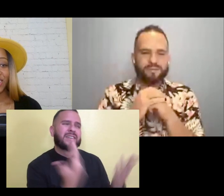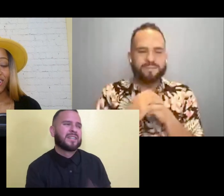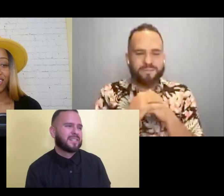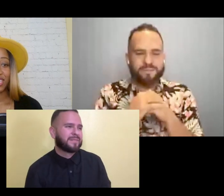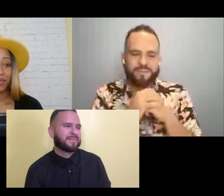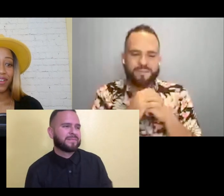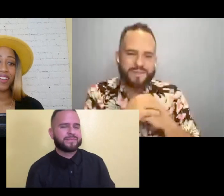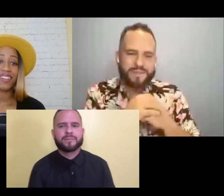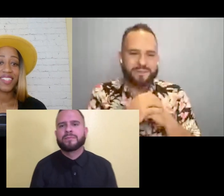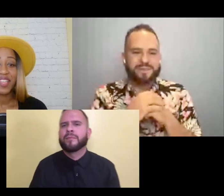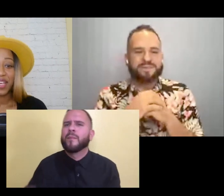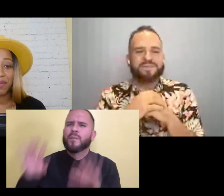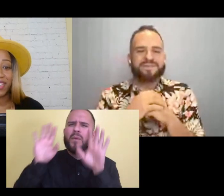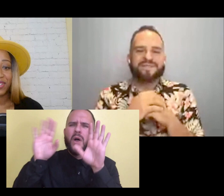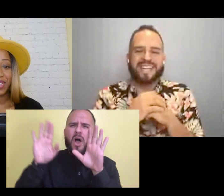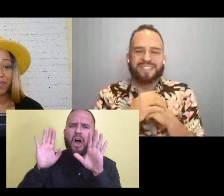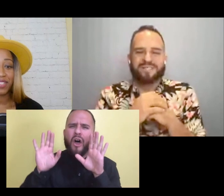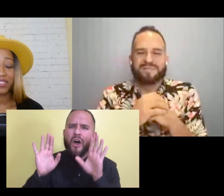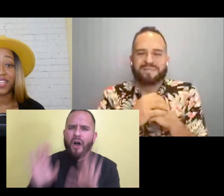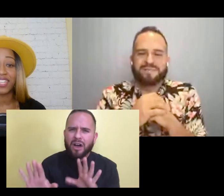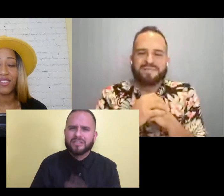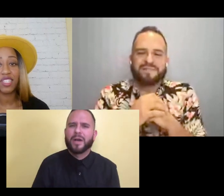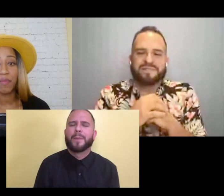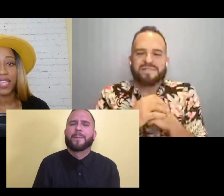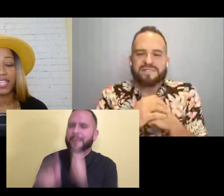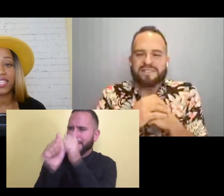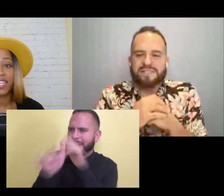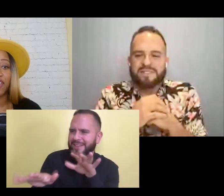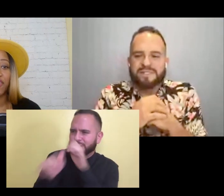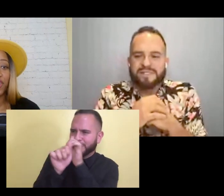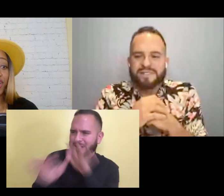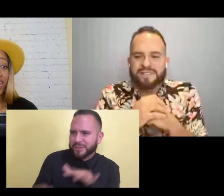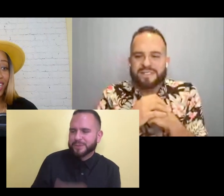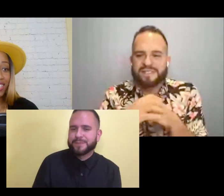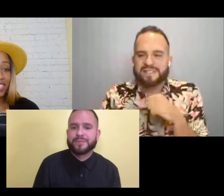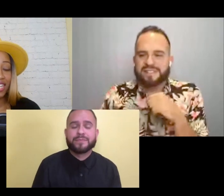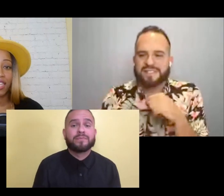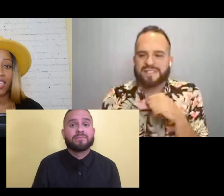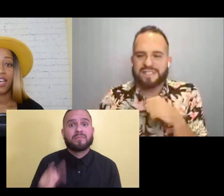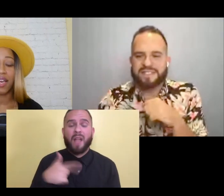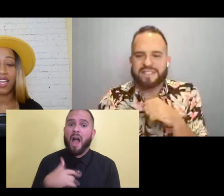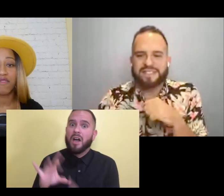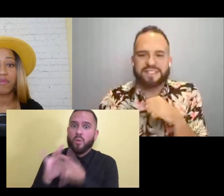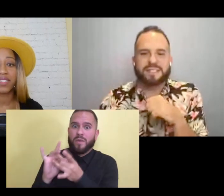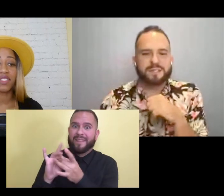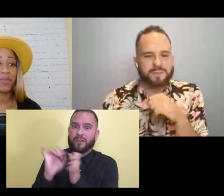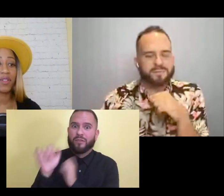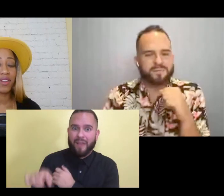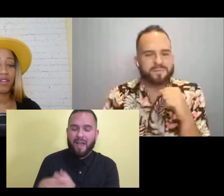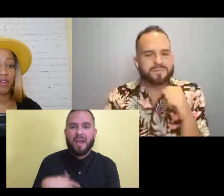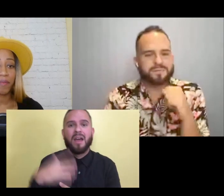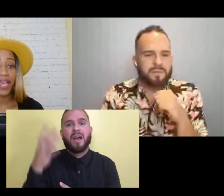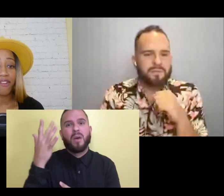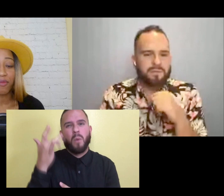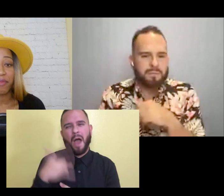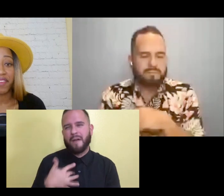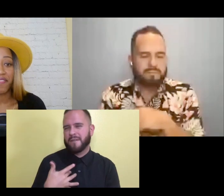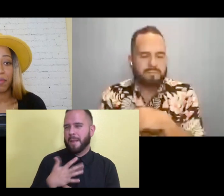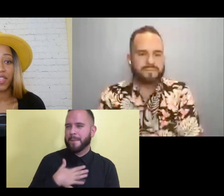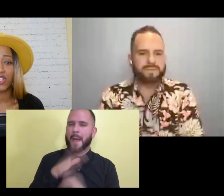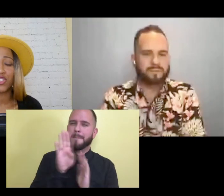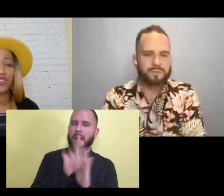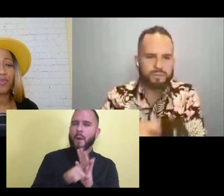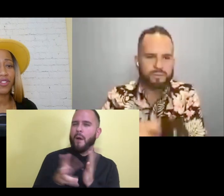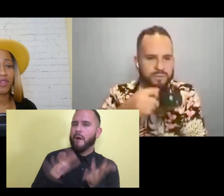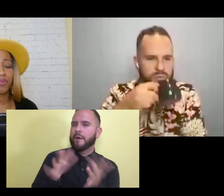That is awesome. Excuse me. God bless you. God Thank you. bless you. That's awesome. And I can definitely relate to that. I come from a similar background with my